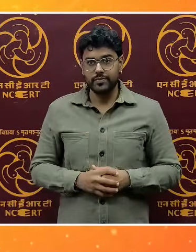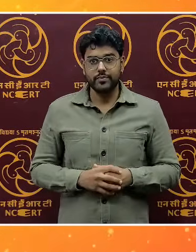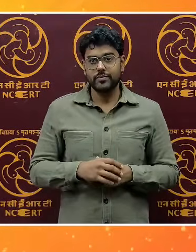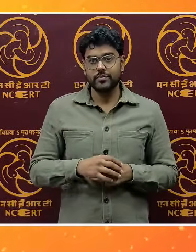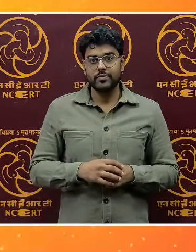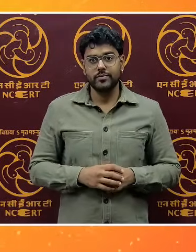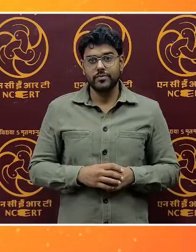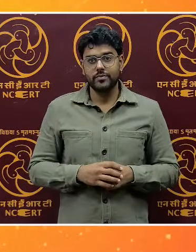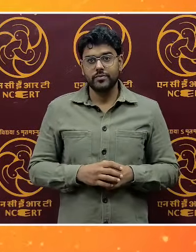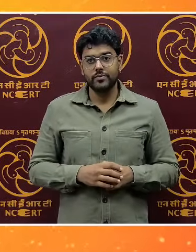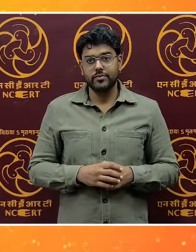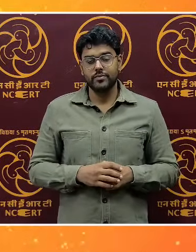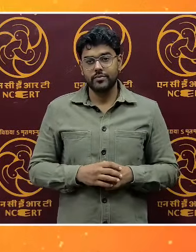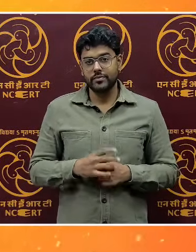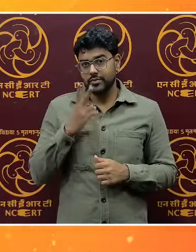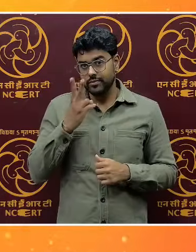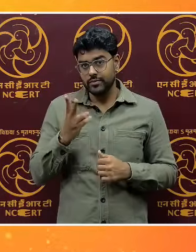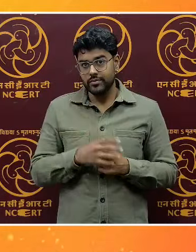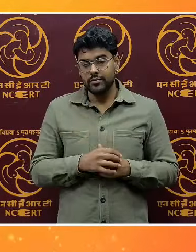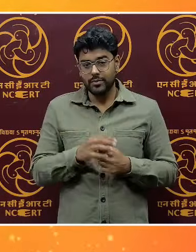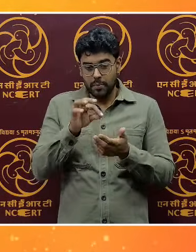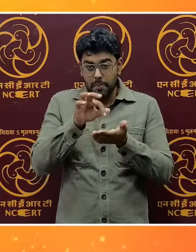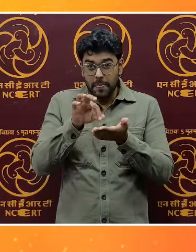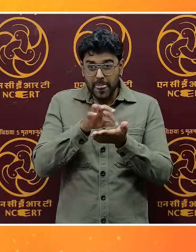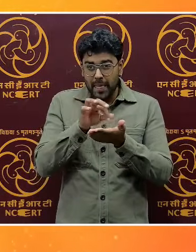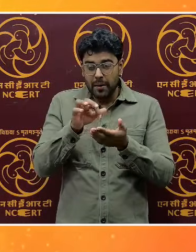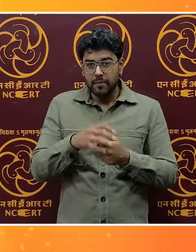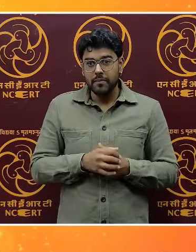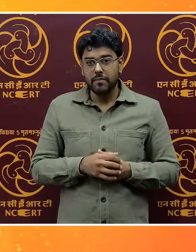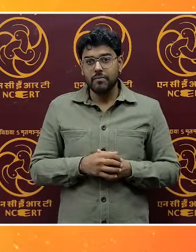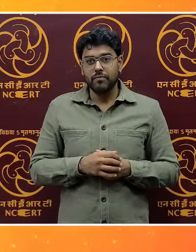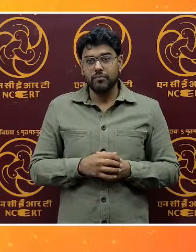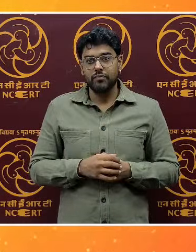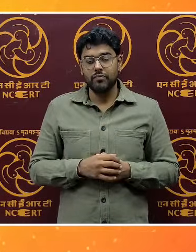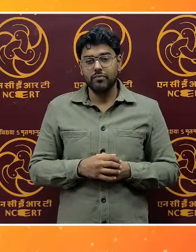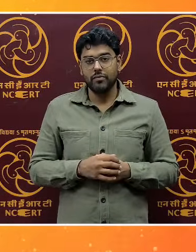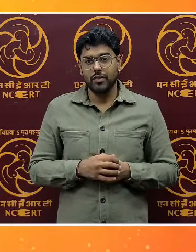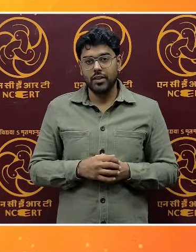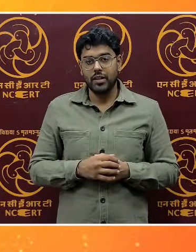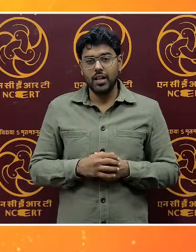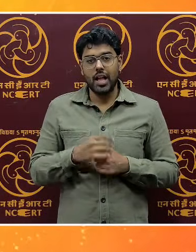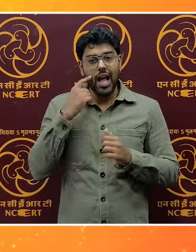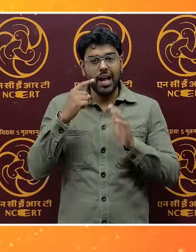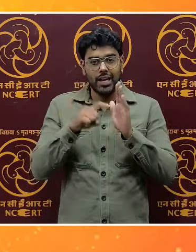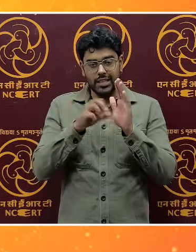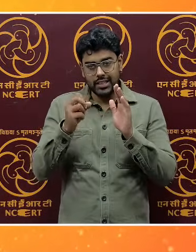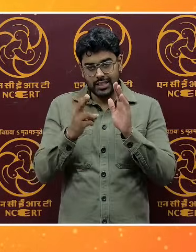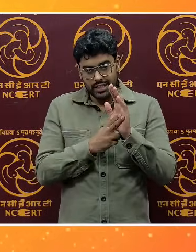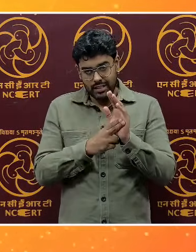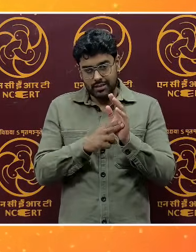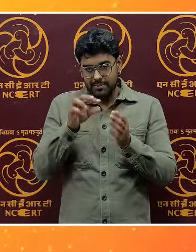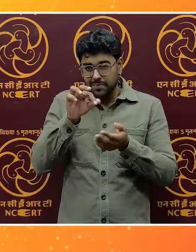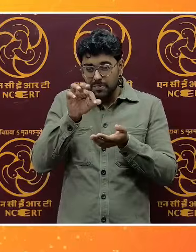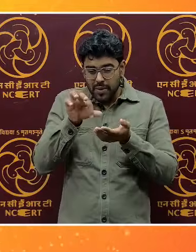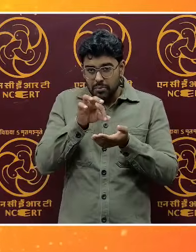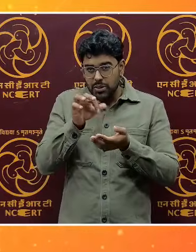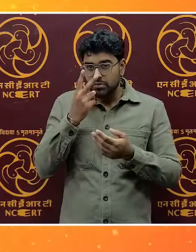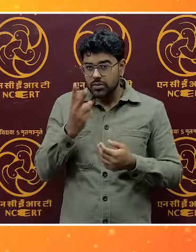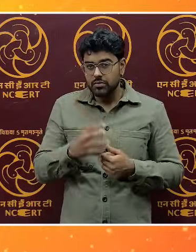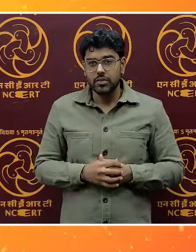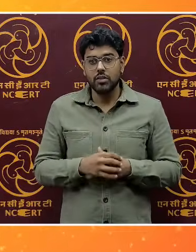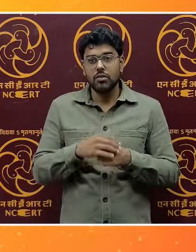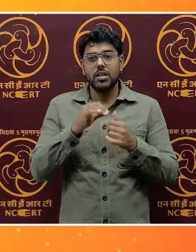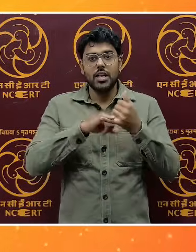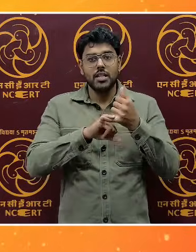is iron in the powdered form. Iron in the powdered form. Okay. Yes, iron filings we call them as. Okay. And this is sulfur